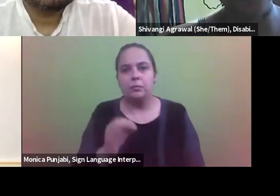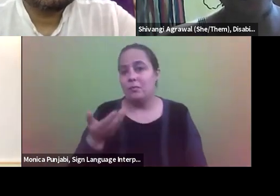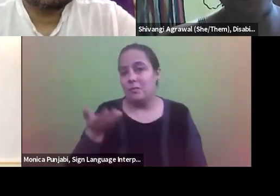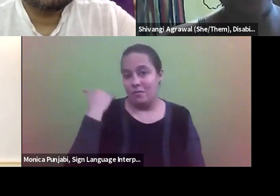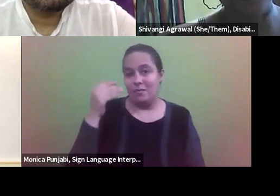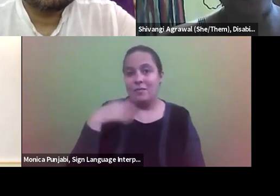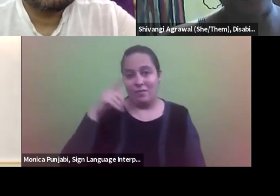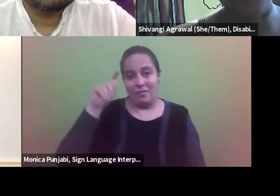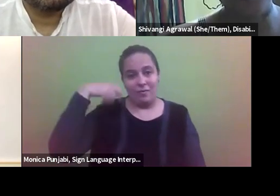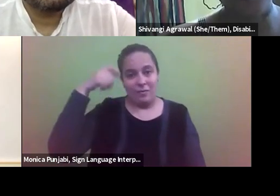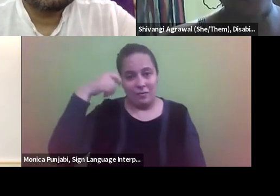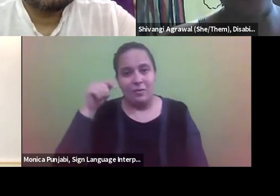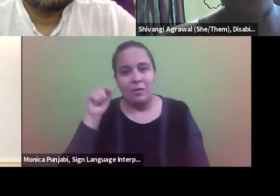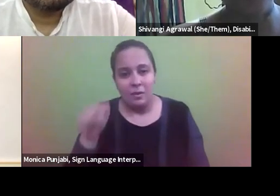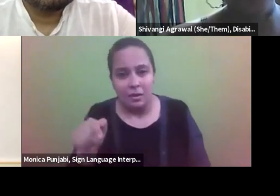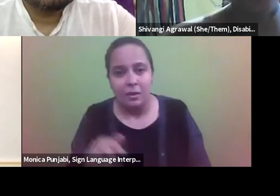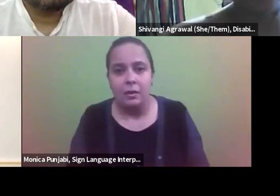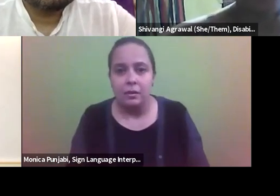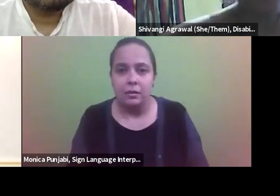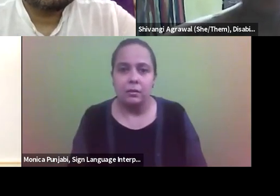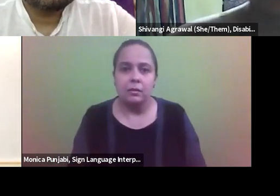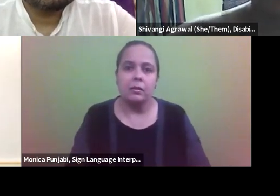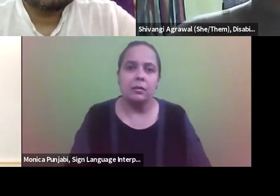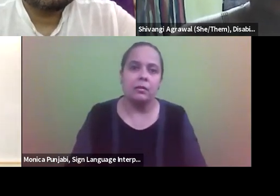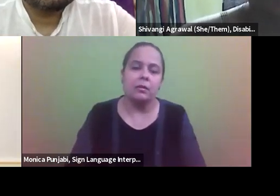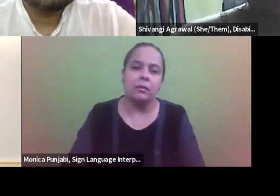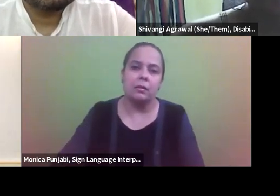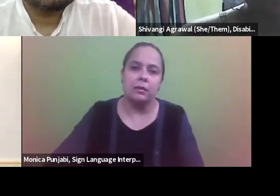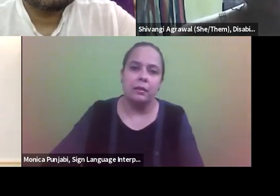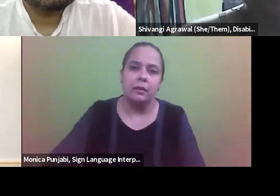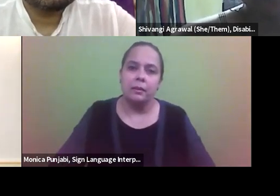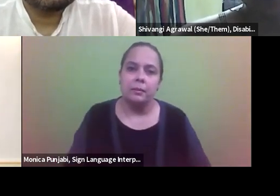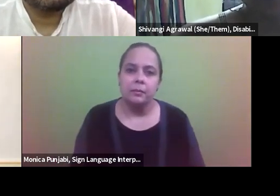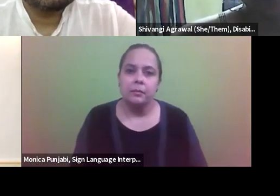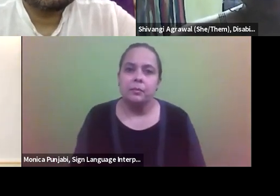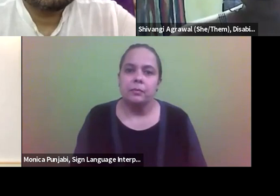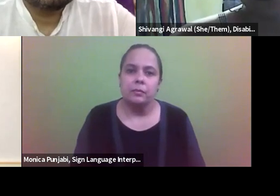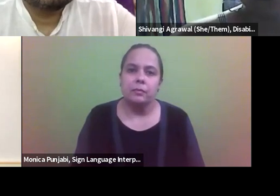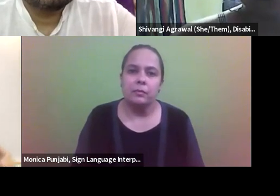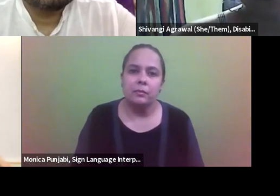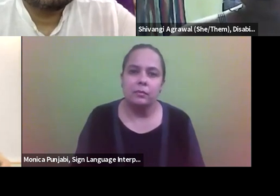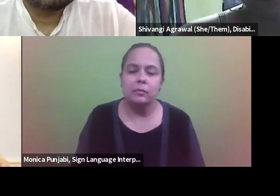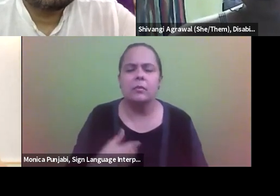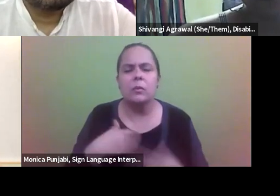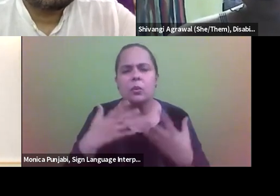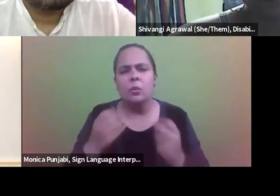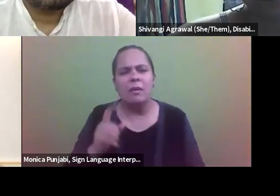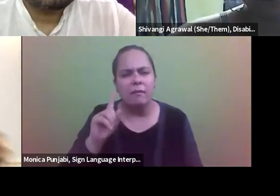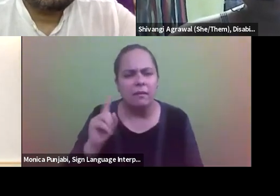introduces themselves using their pronouns is, I think it's very important to understand is